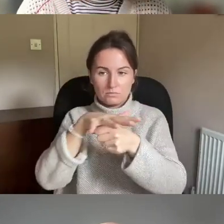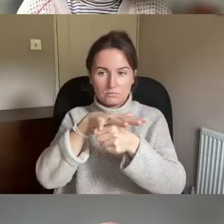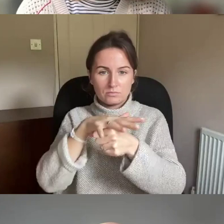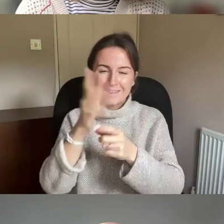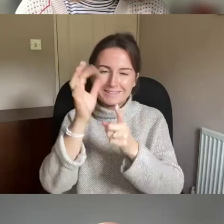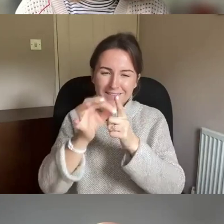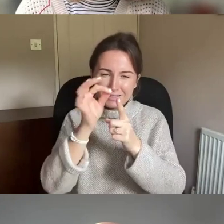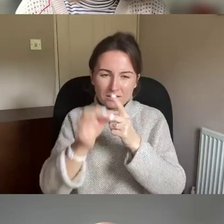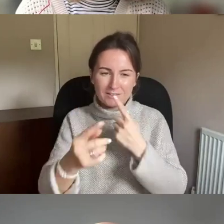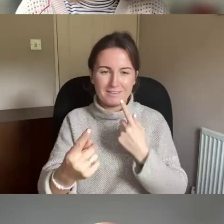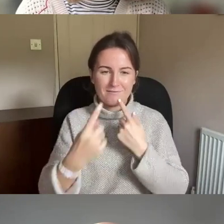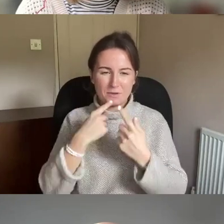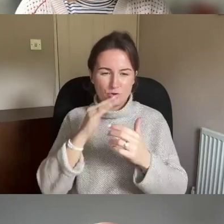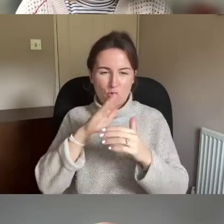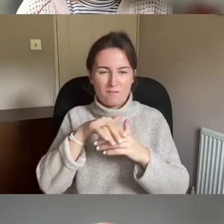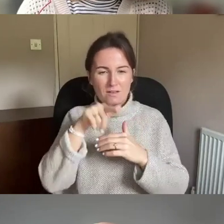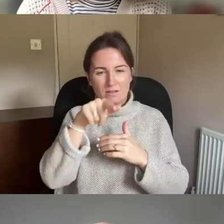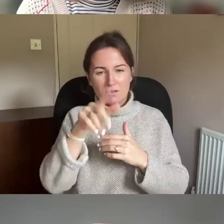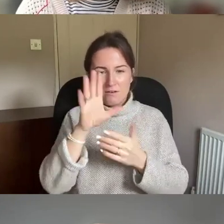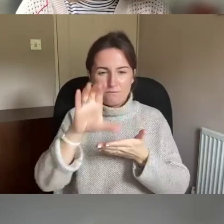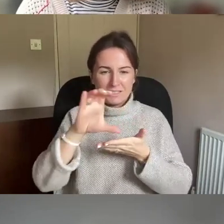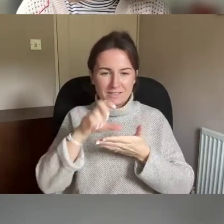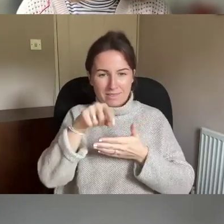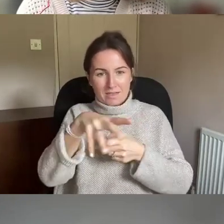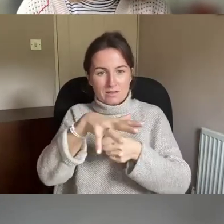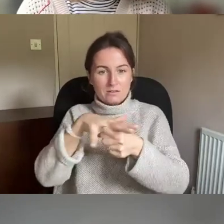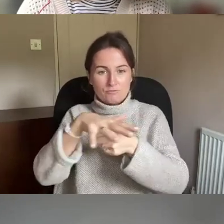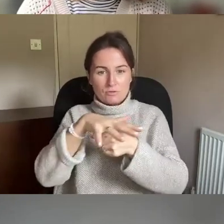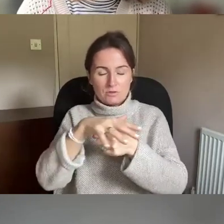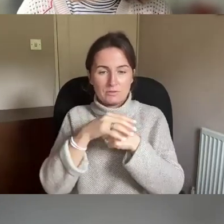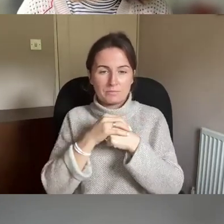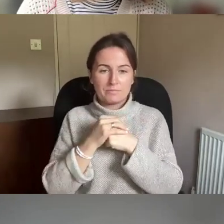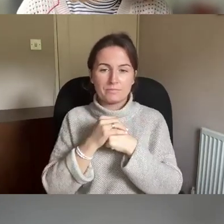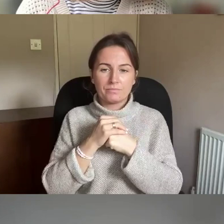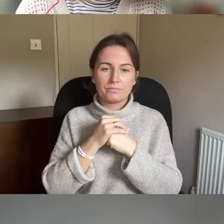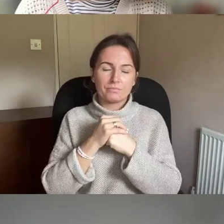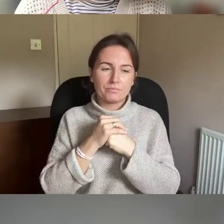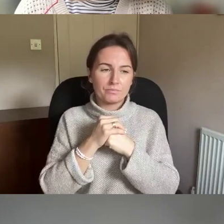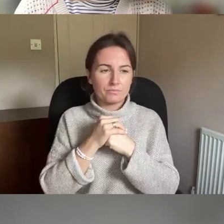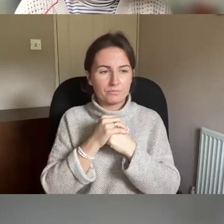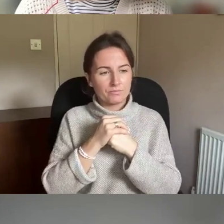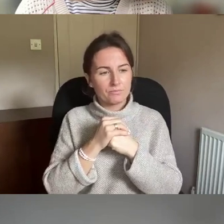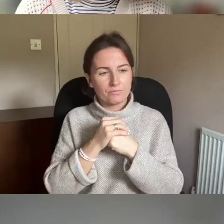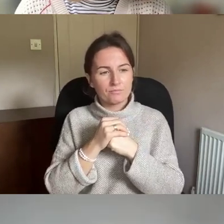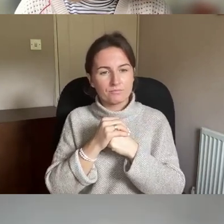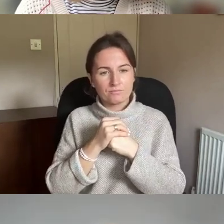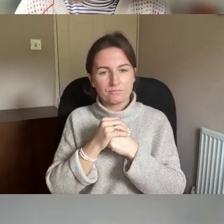detailed information around the funding in that particular priority place, for example.